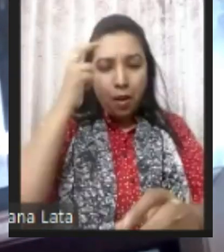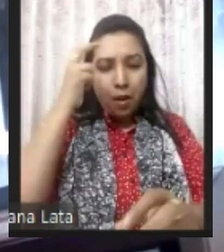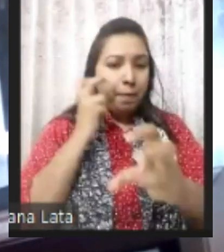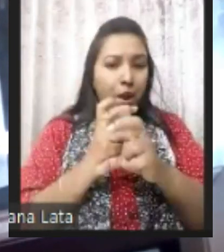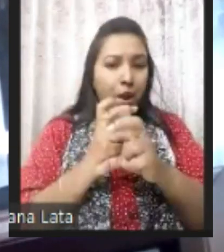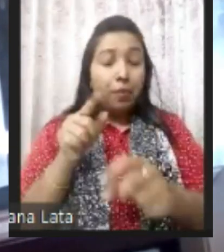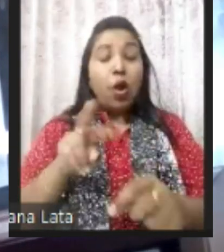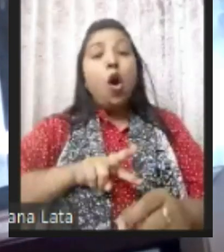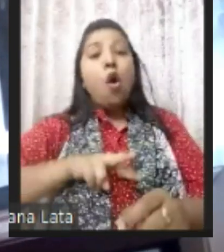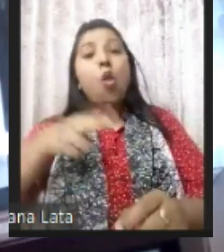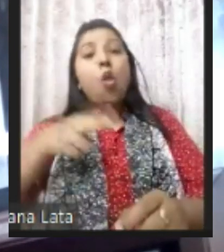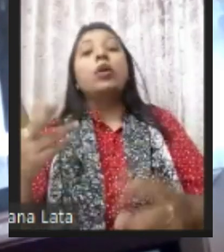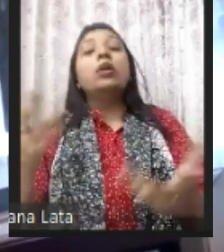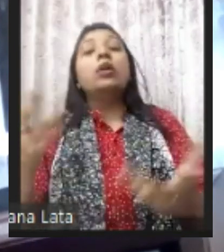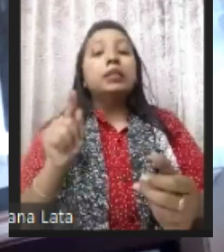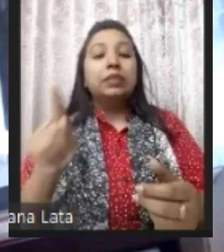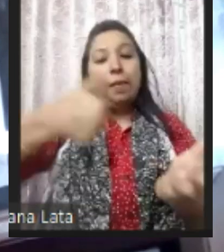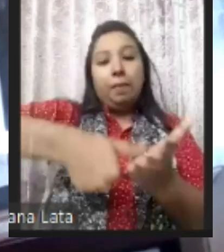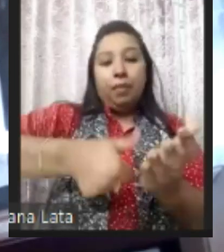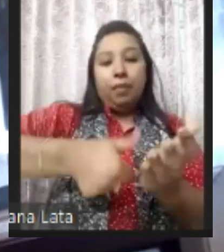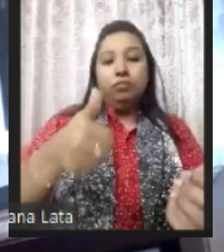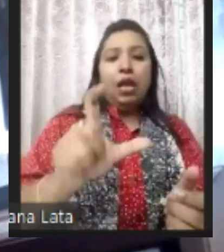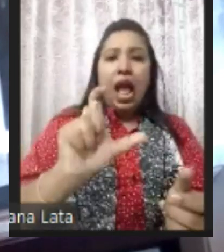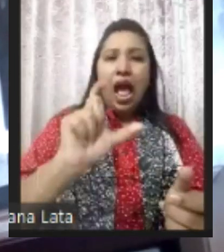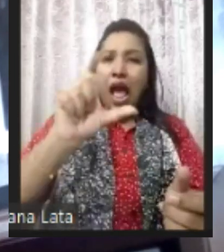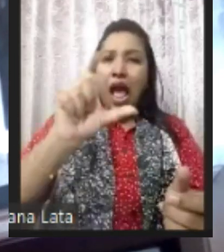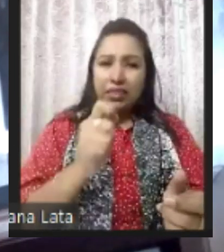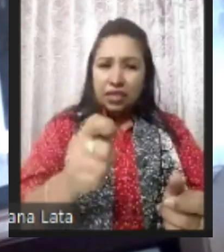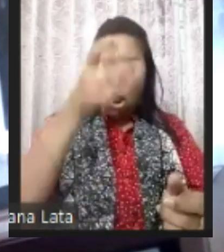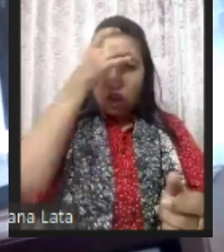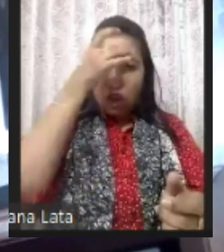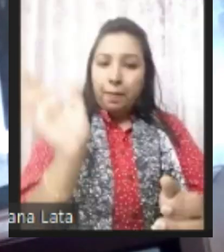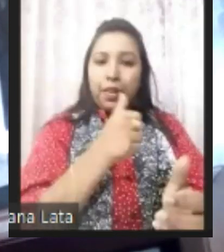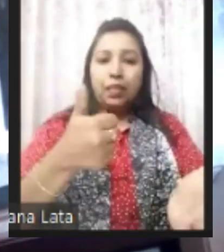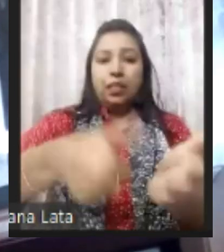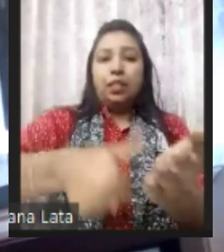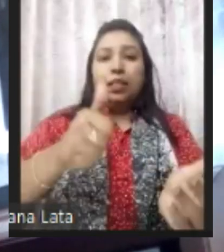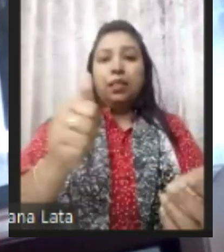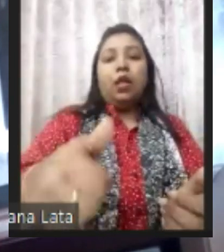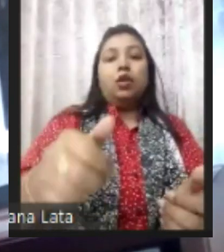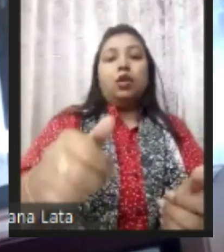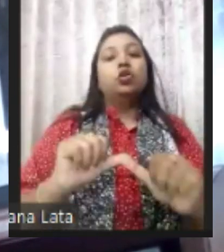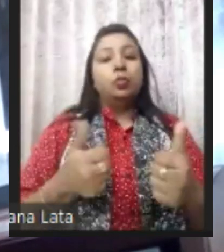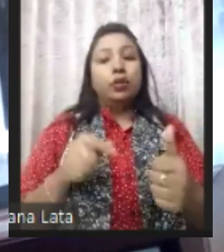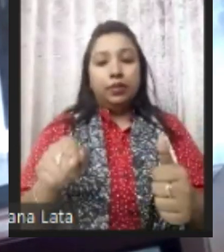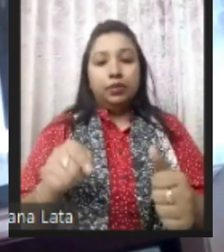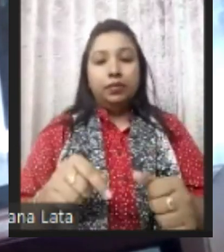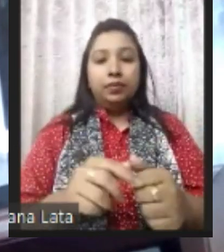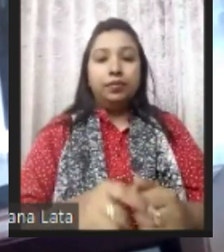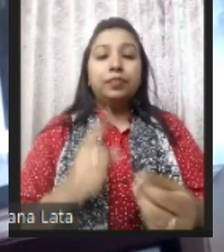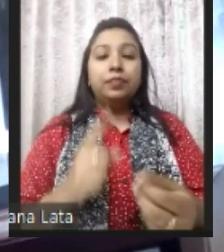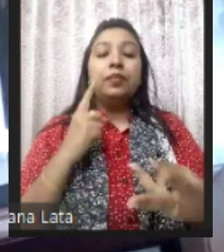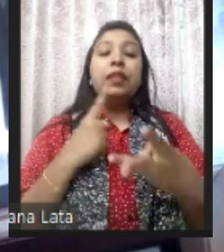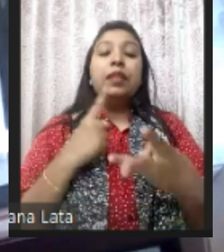that's where we are promoting biometrics. So the concept is that we need to have multiple options. We need to have EDI for all kinds of